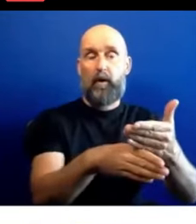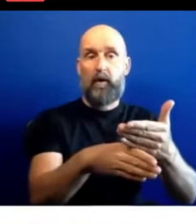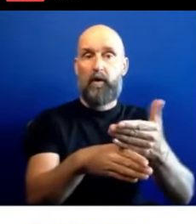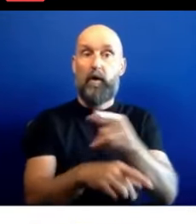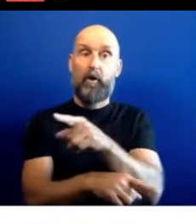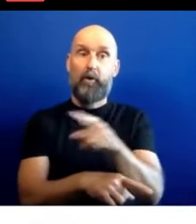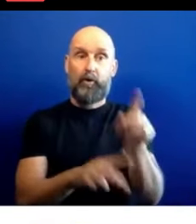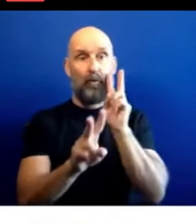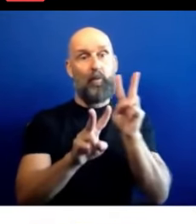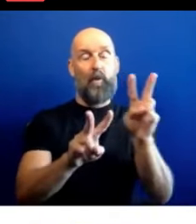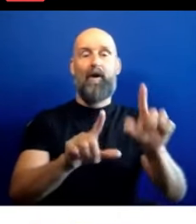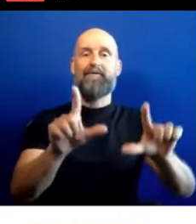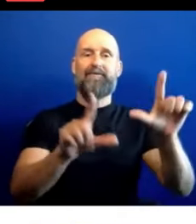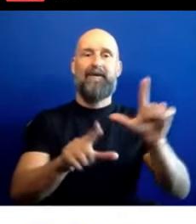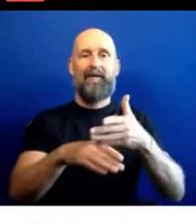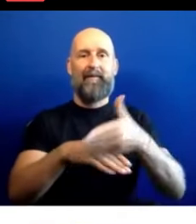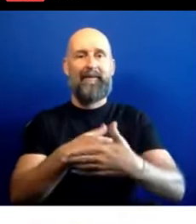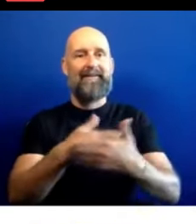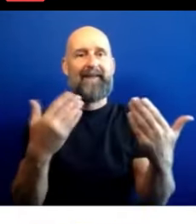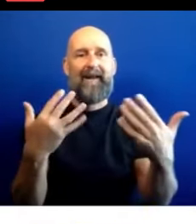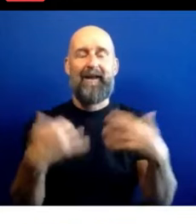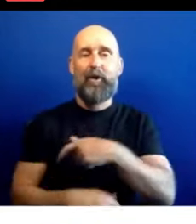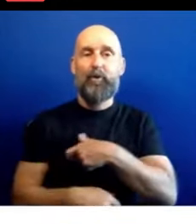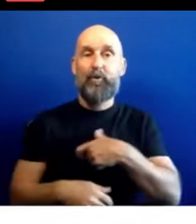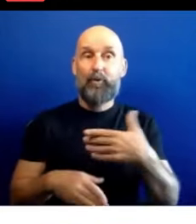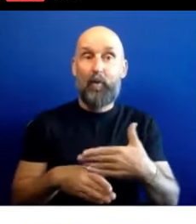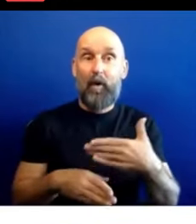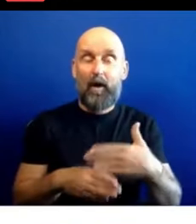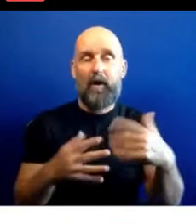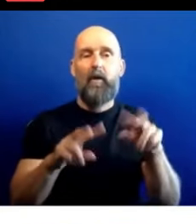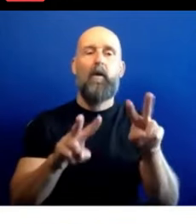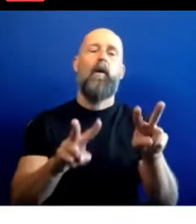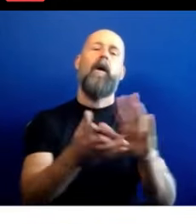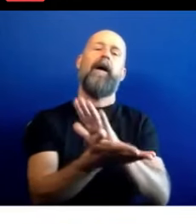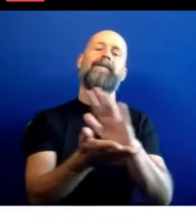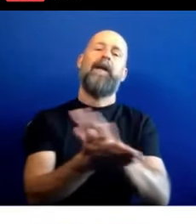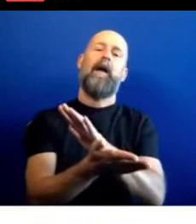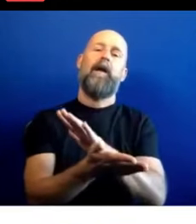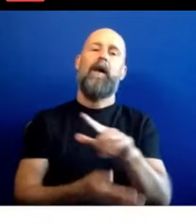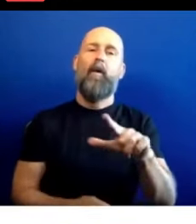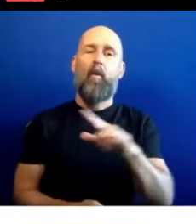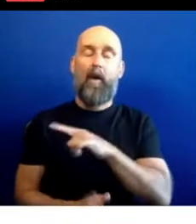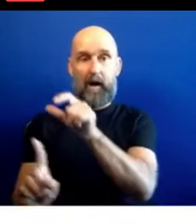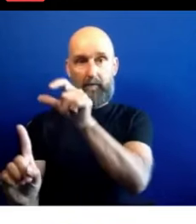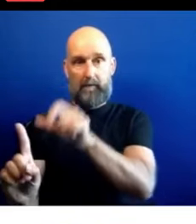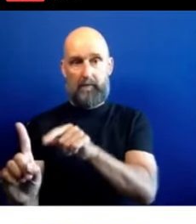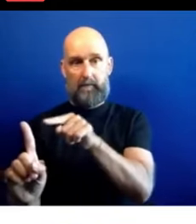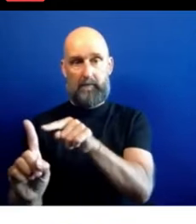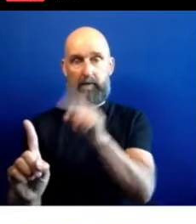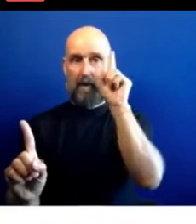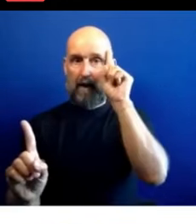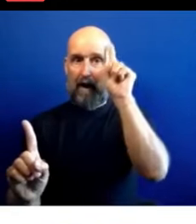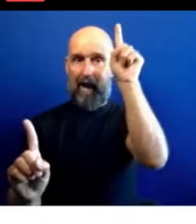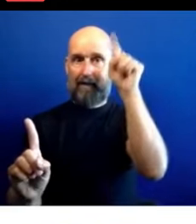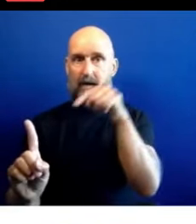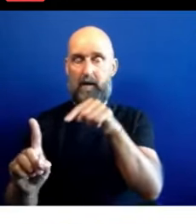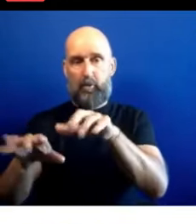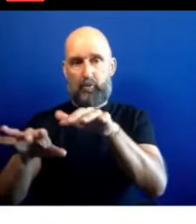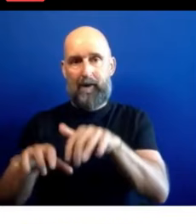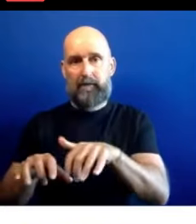entertained after a long day of union business, simply because a writer had an idea. Our